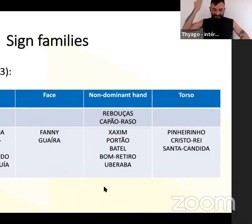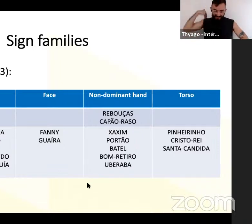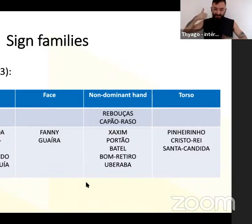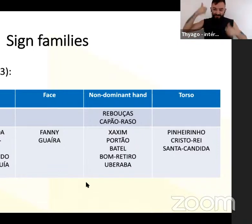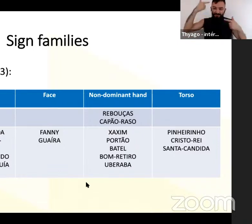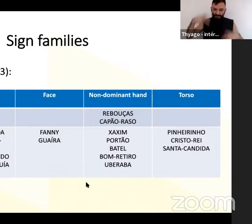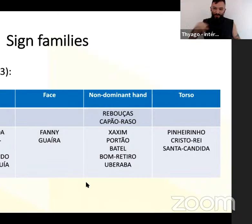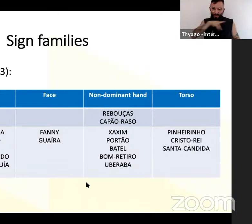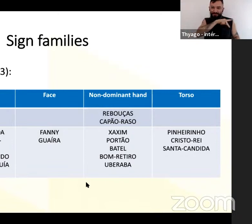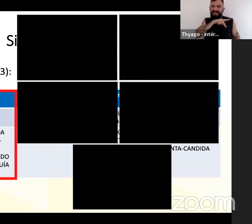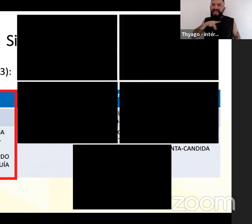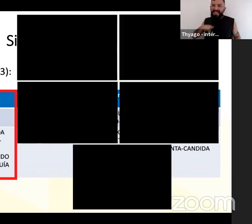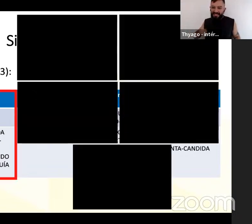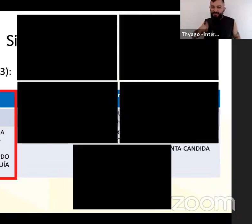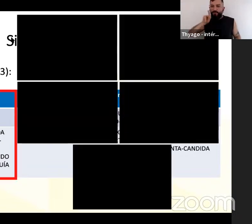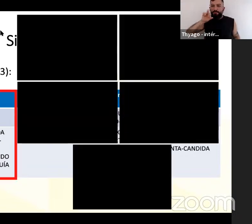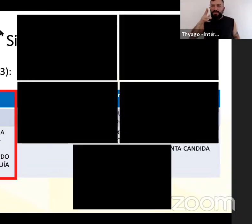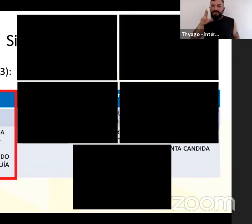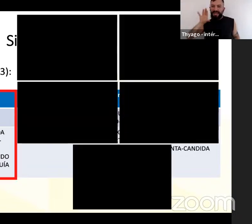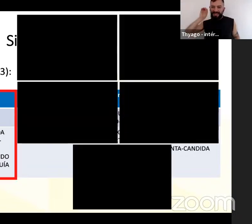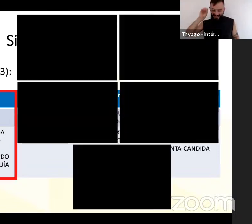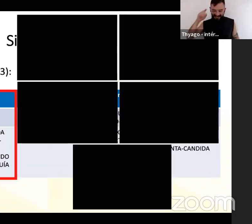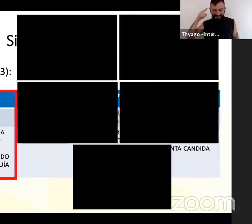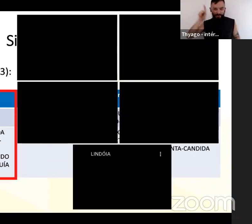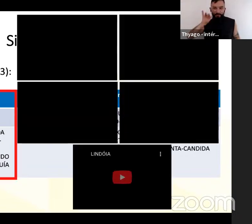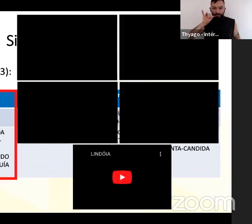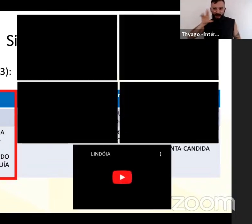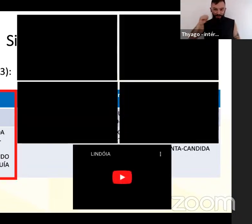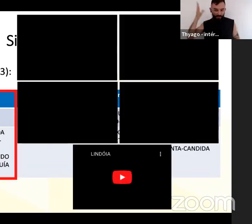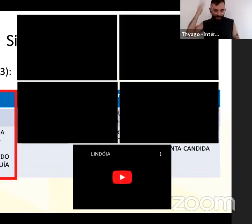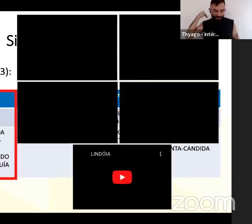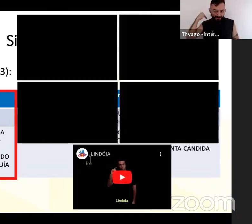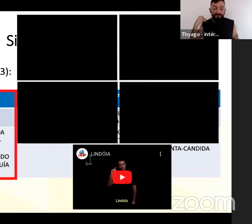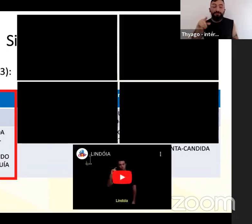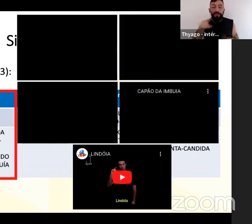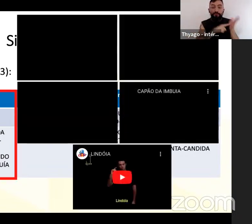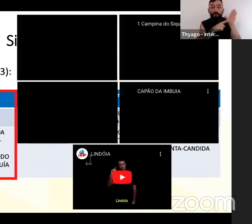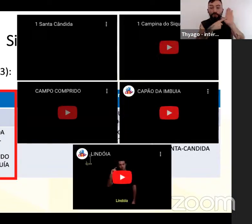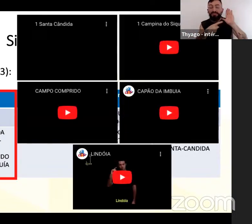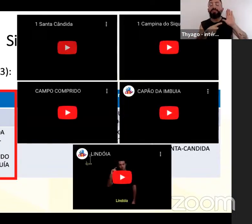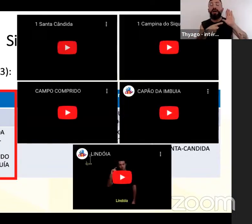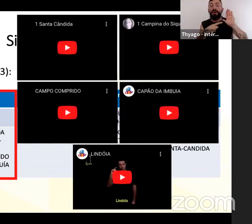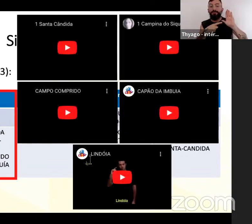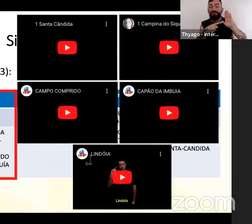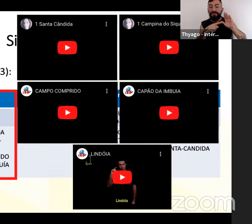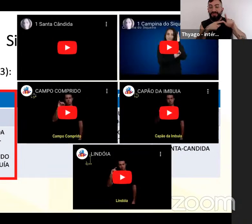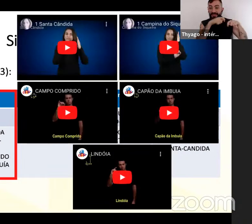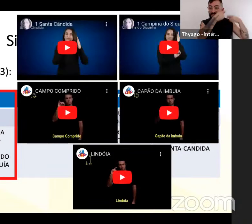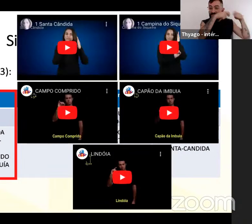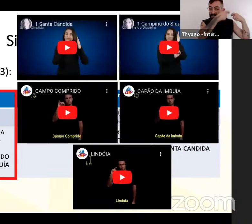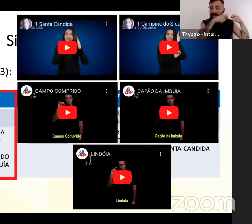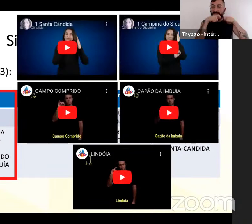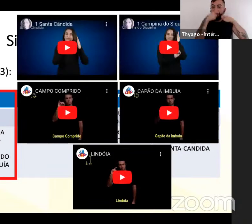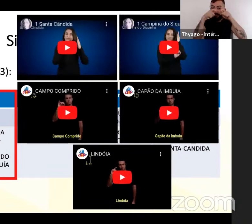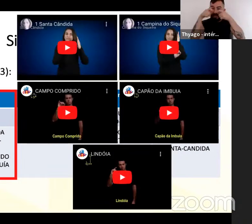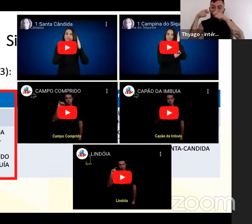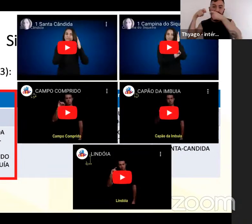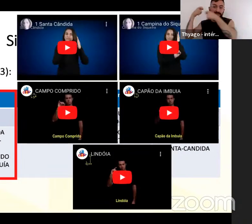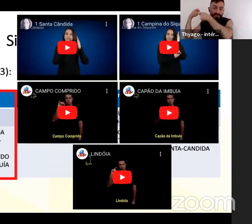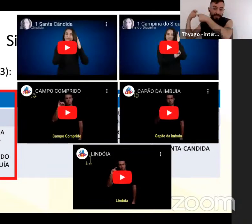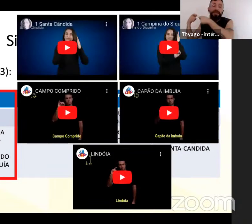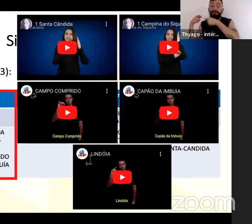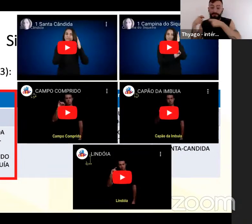Okay, so I will show you the signs that are all produced on